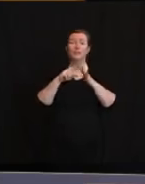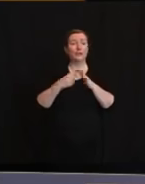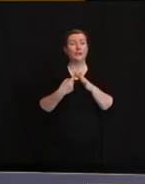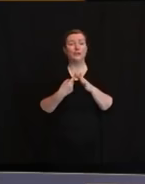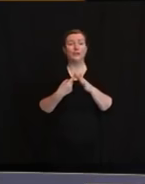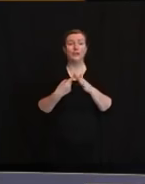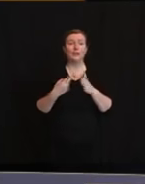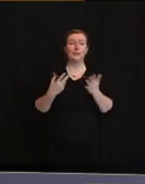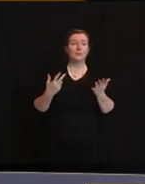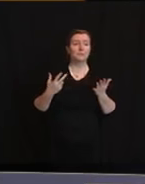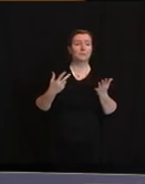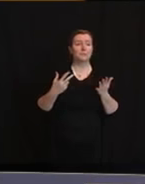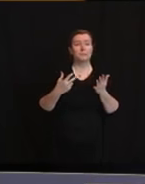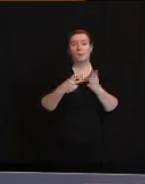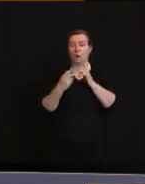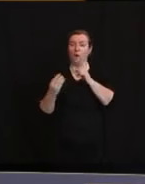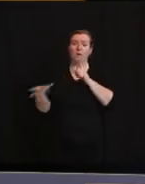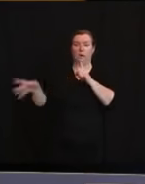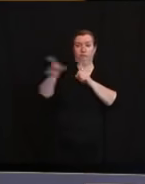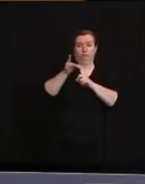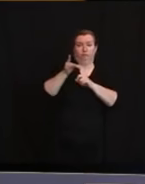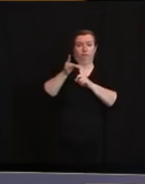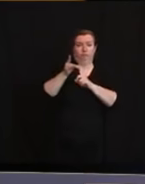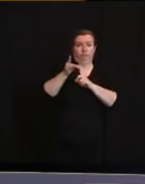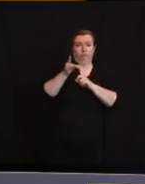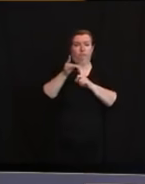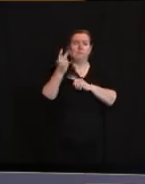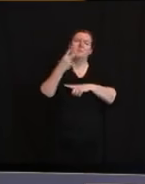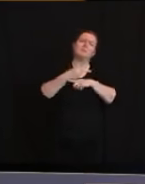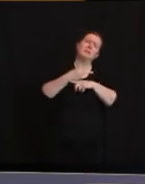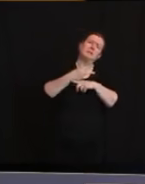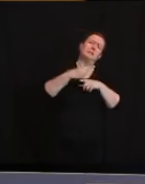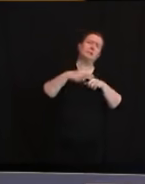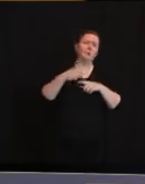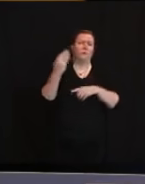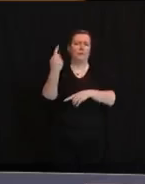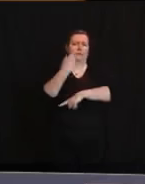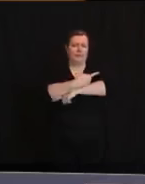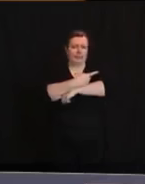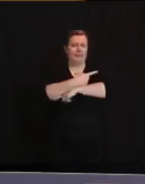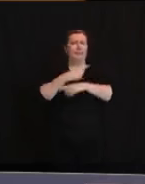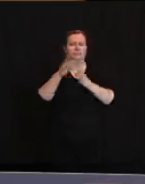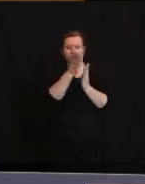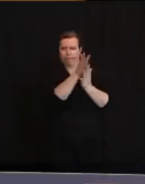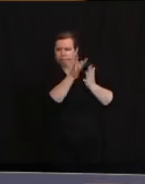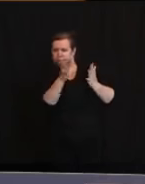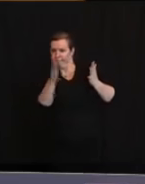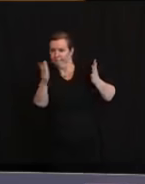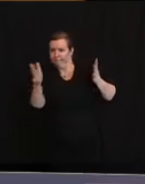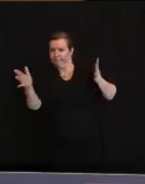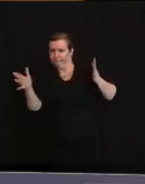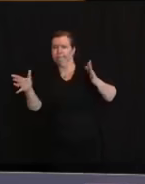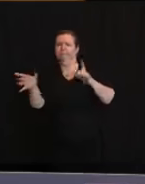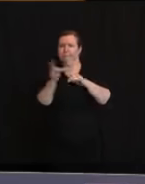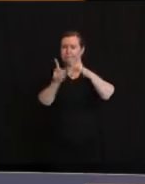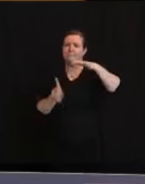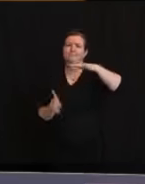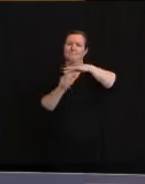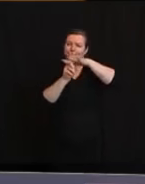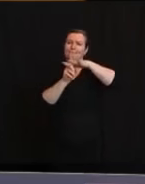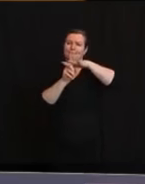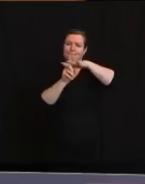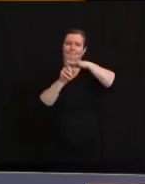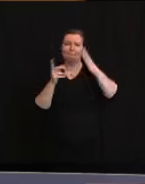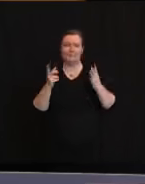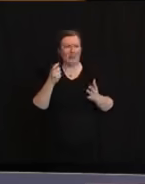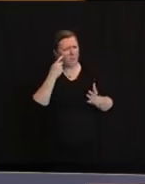days after an exposure. If you experience these symptoms, it is important to stay in contact with your healthcare